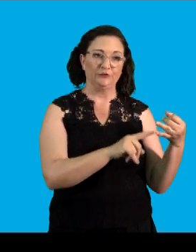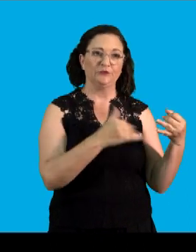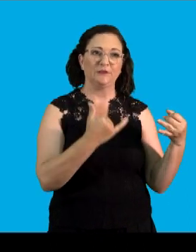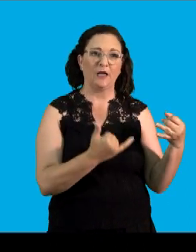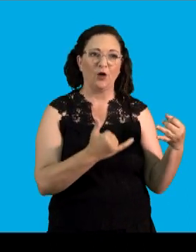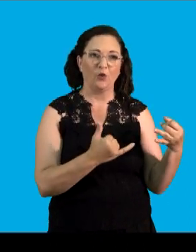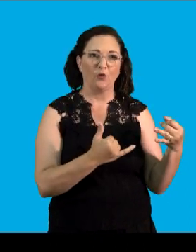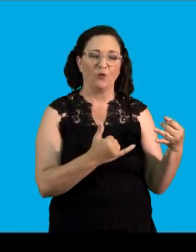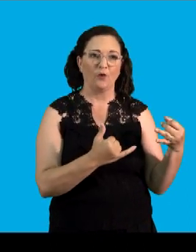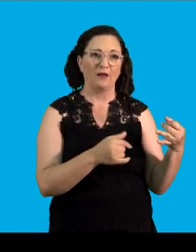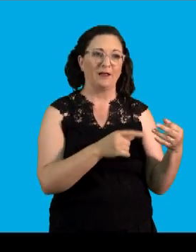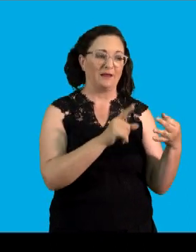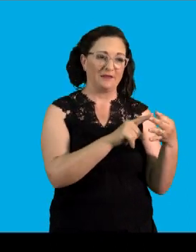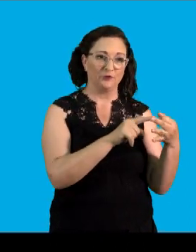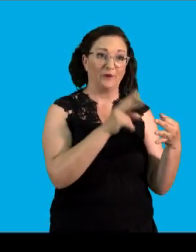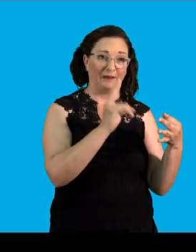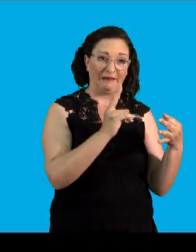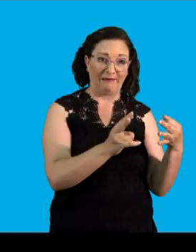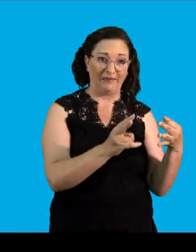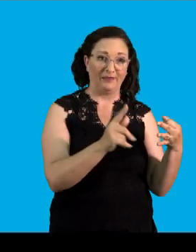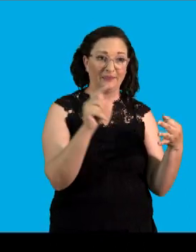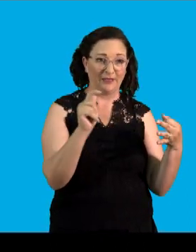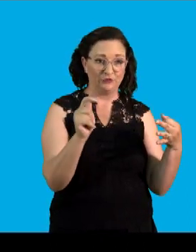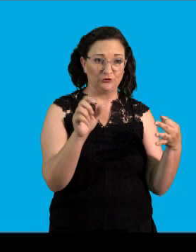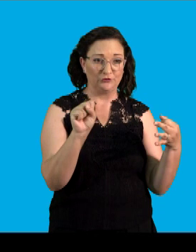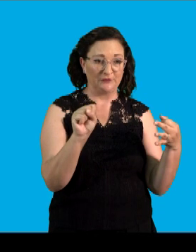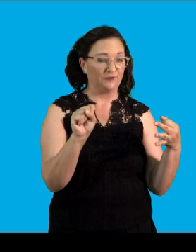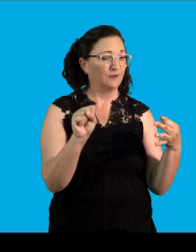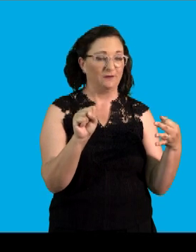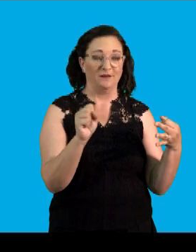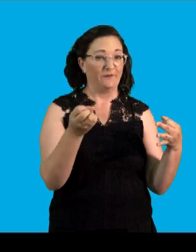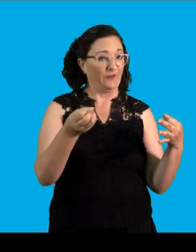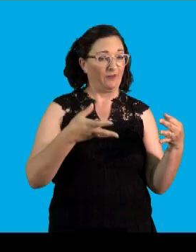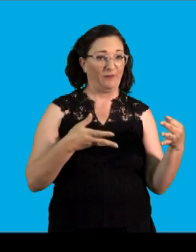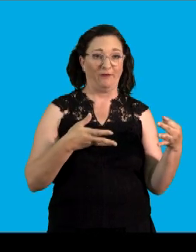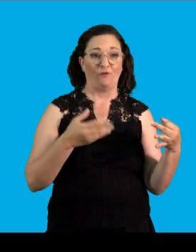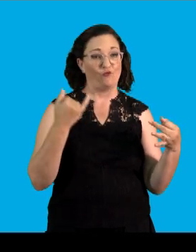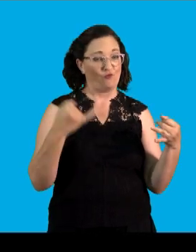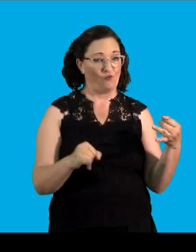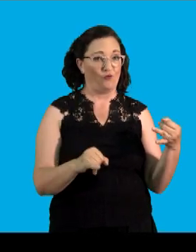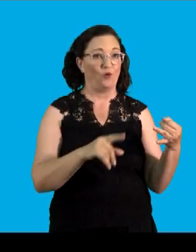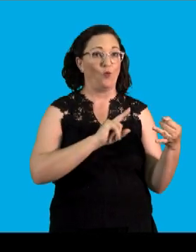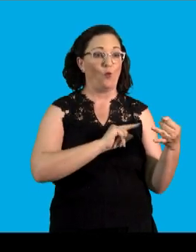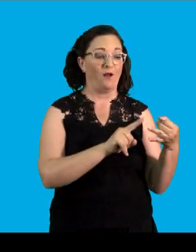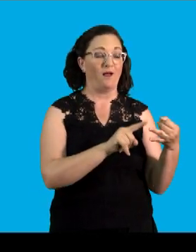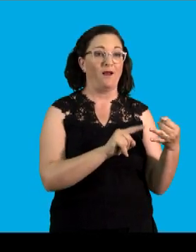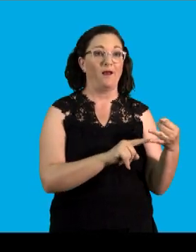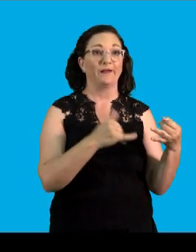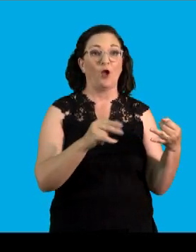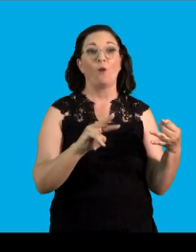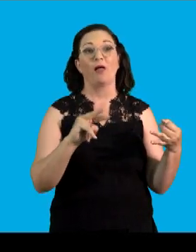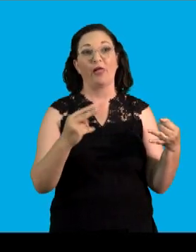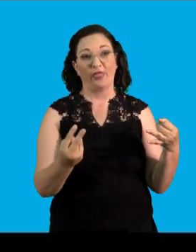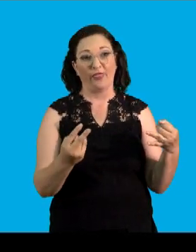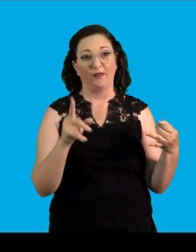in this follow-up question, you must not give me this one. Tertiary sector. Should you give me tertiary sector, then it's wrong because it said